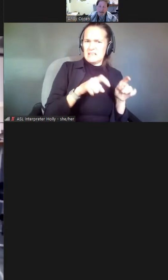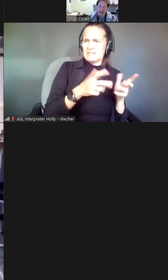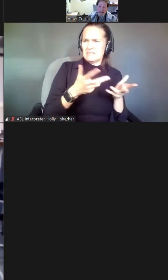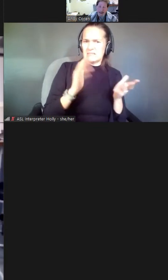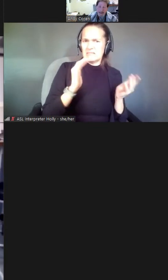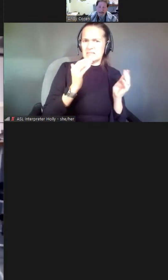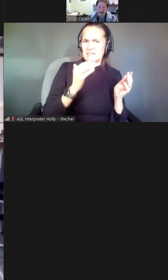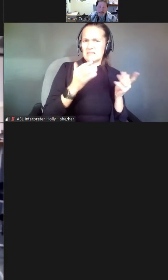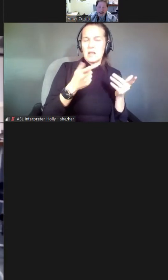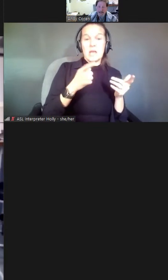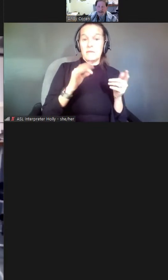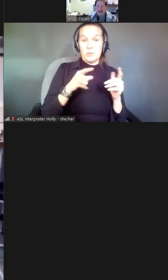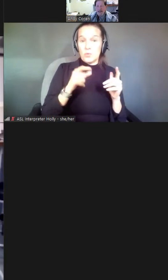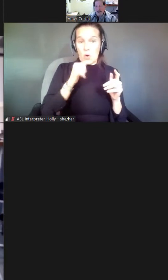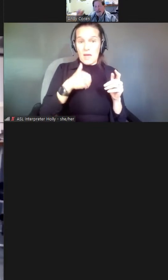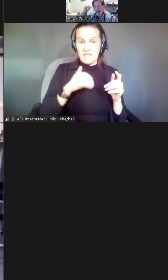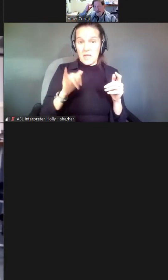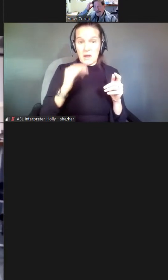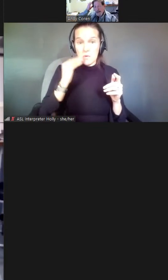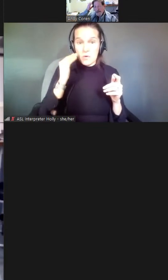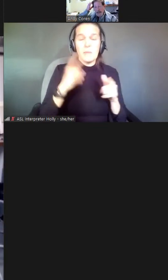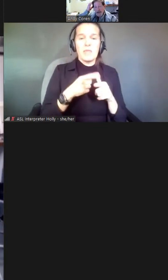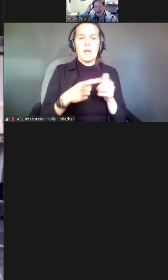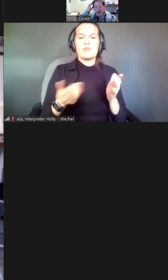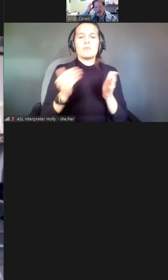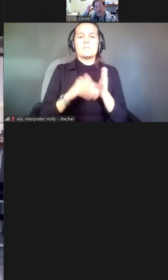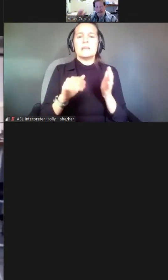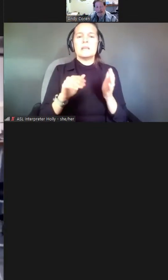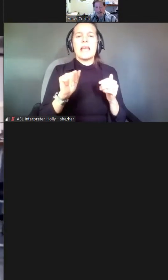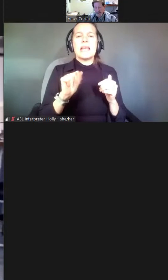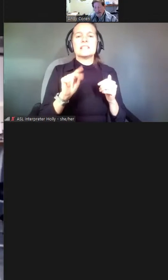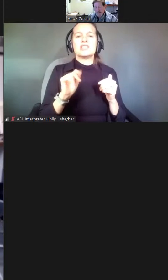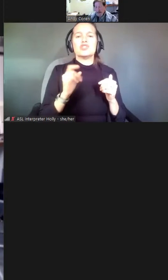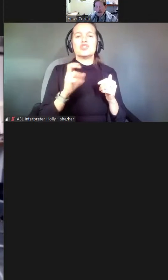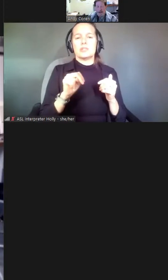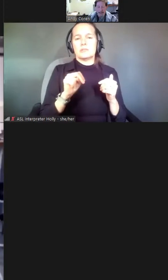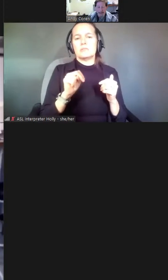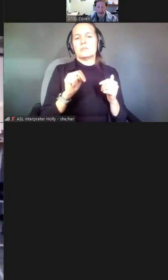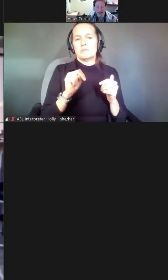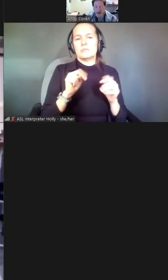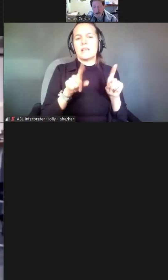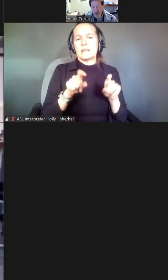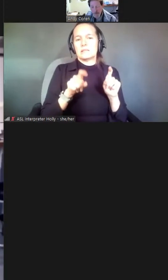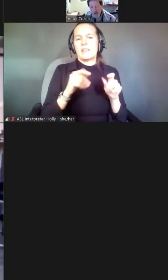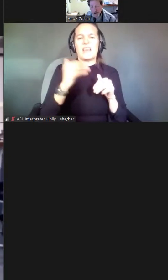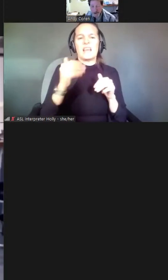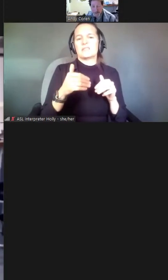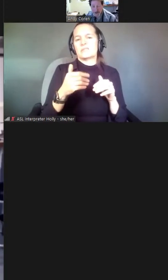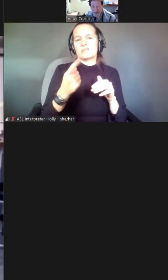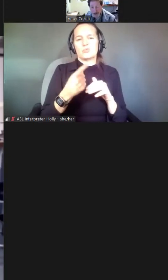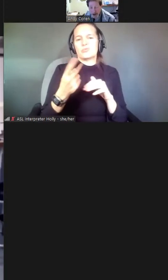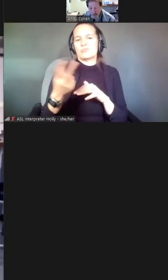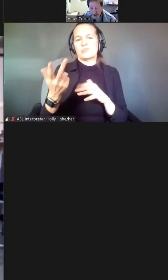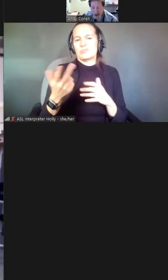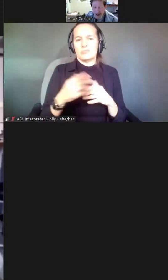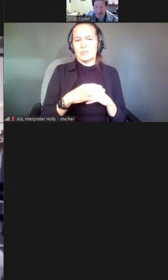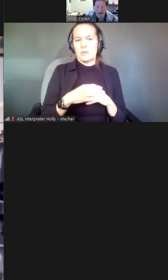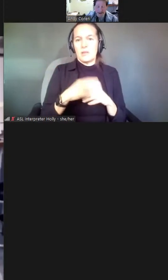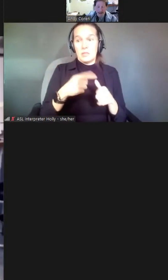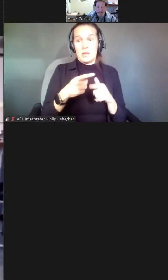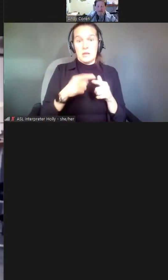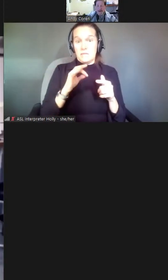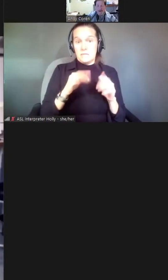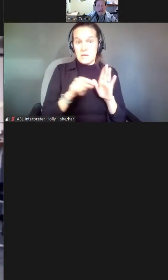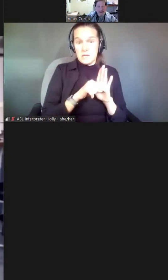then repeating an antigen test in another day or two makes sense. And during that day or two, hopefully the symptoms will resolve. And